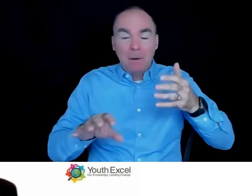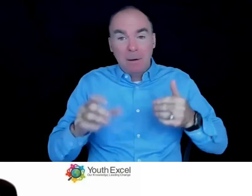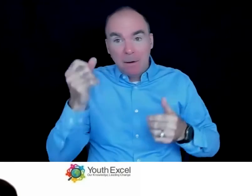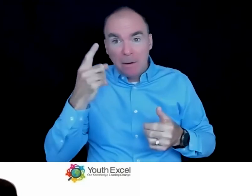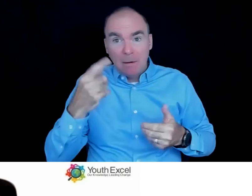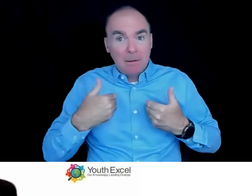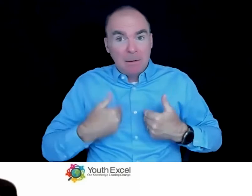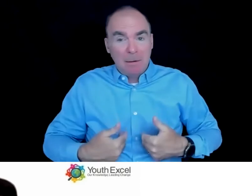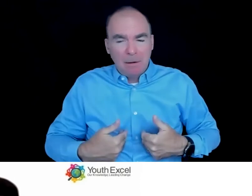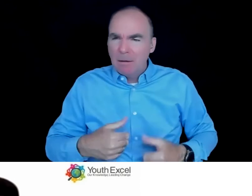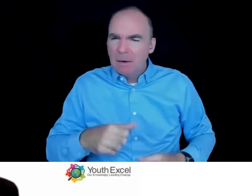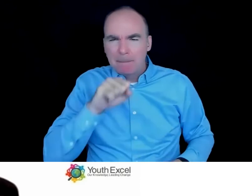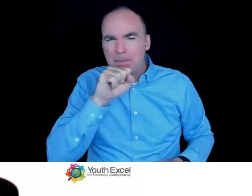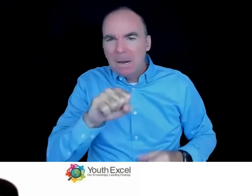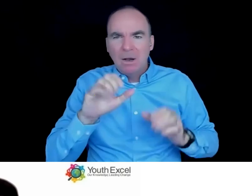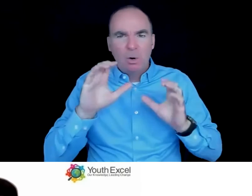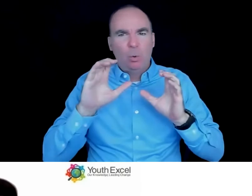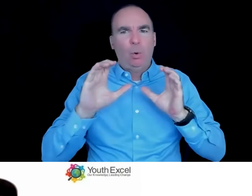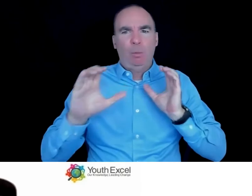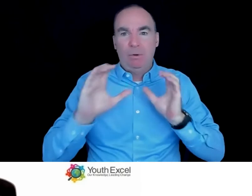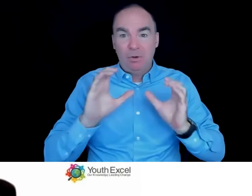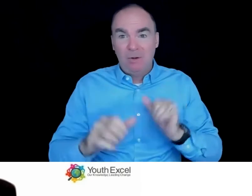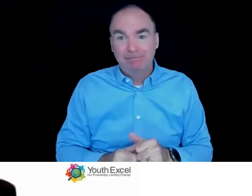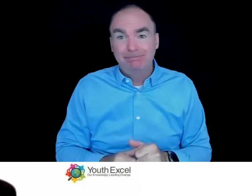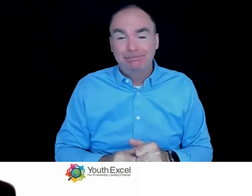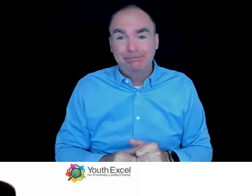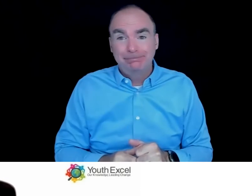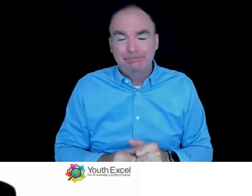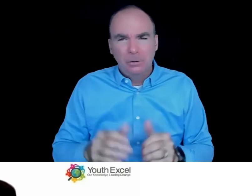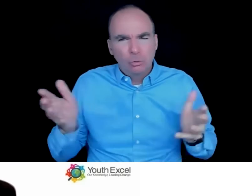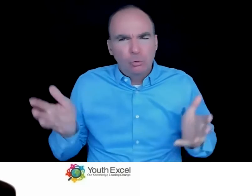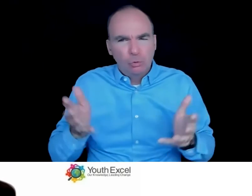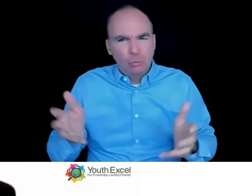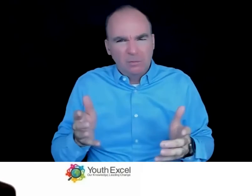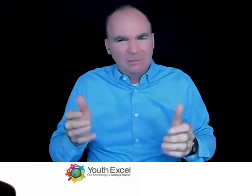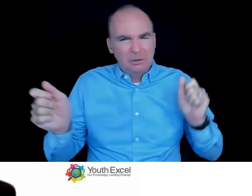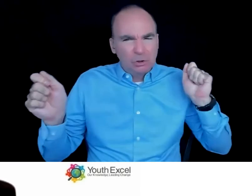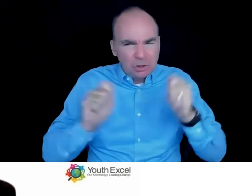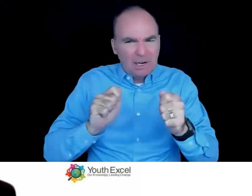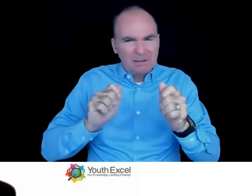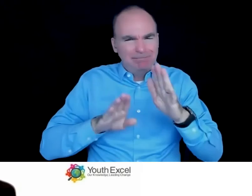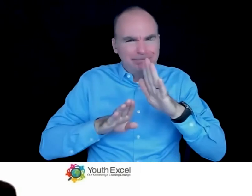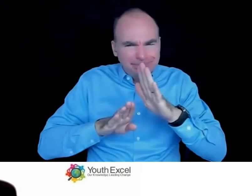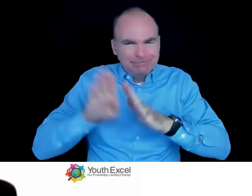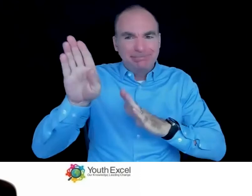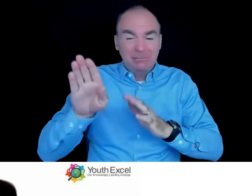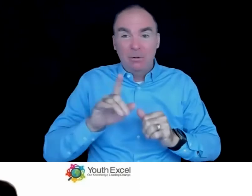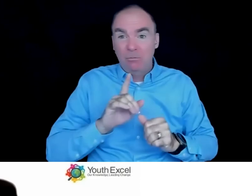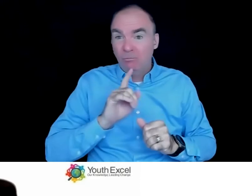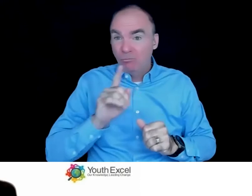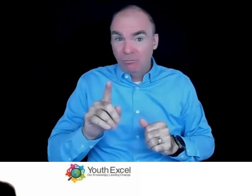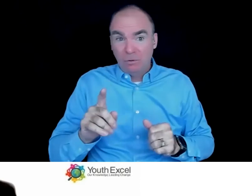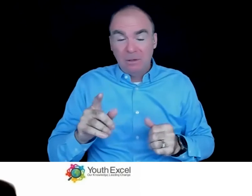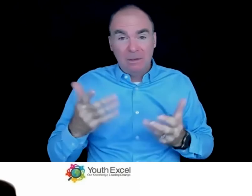using communications as a tool of advancing change, and definitely we've really seen